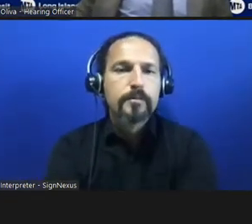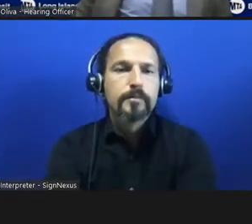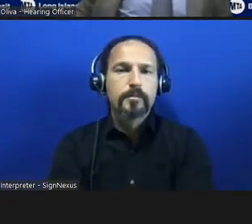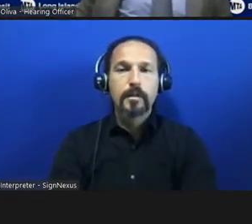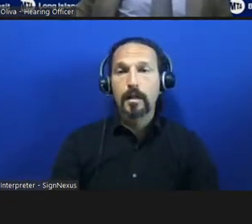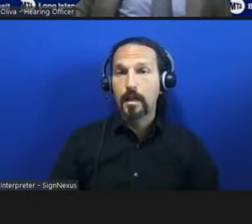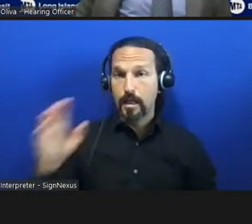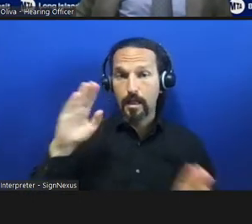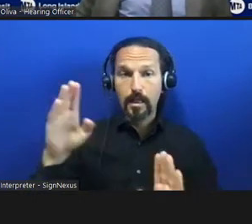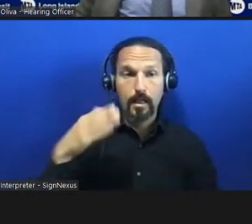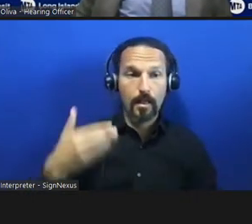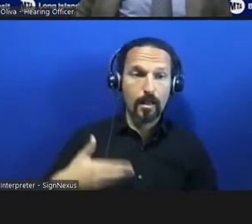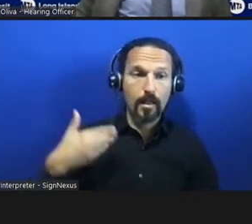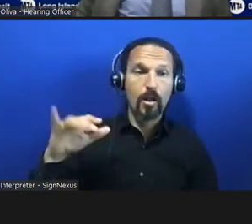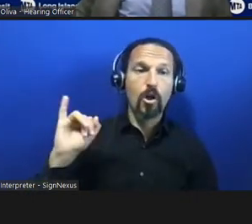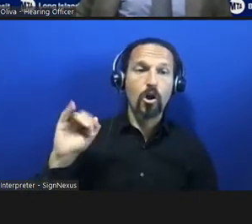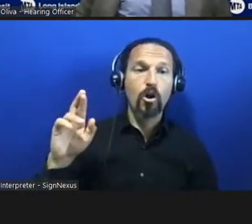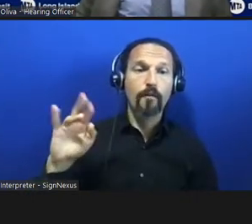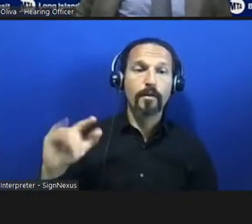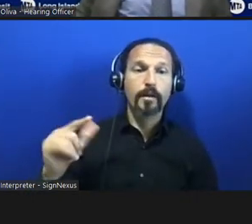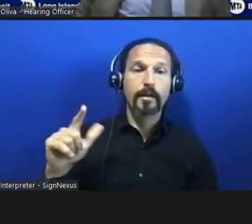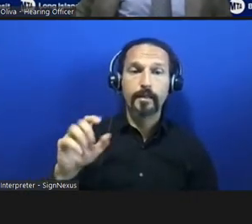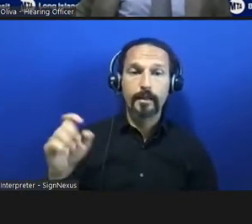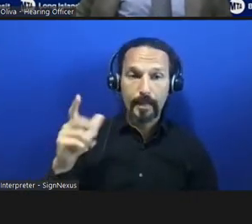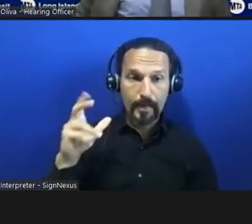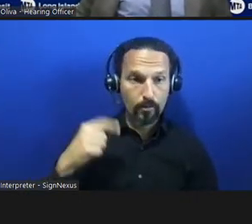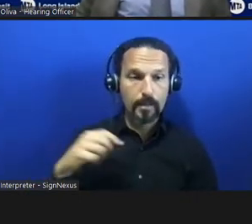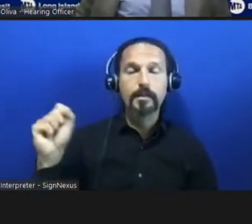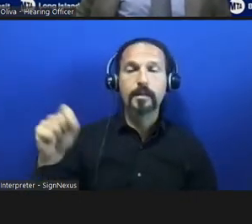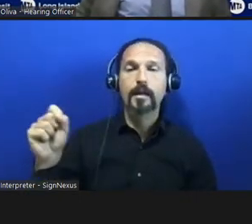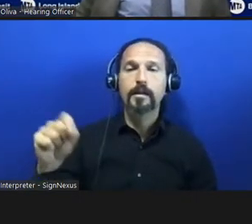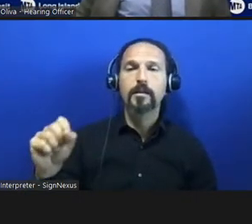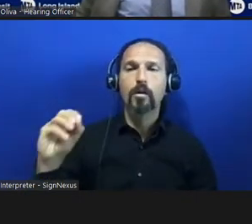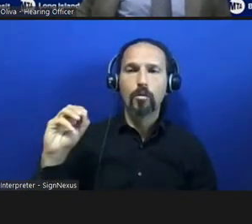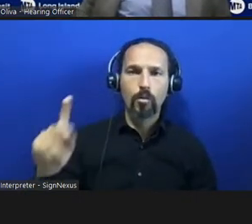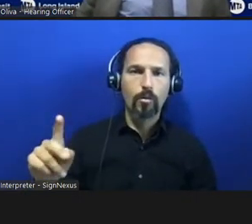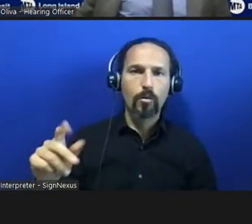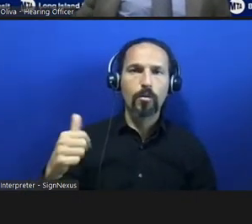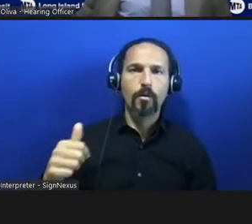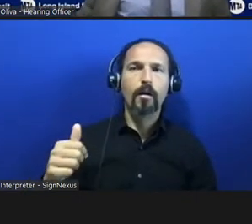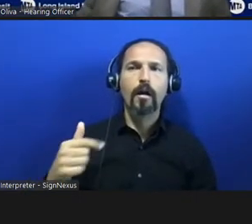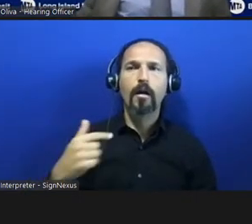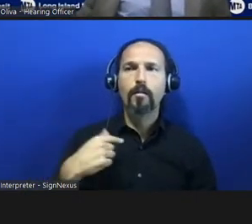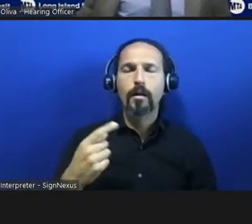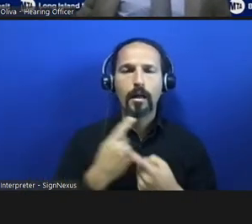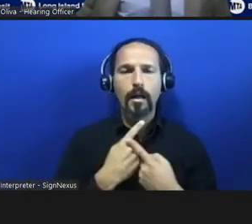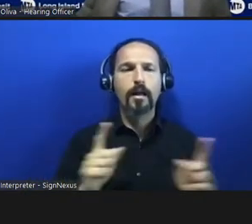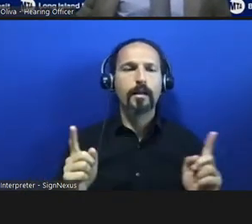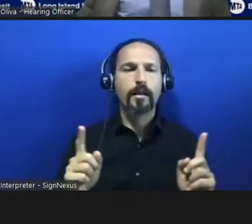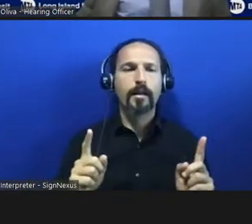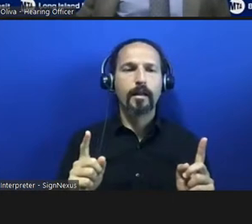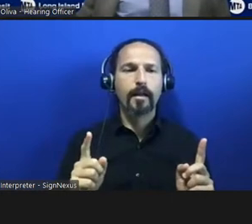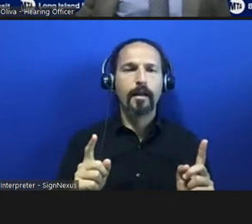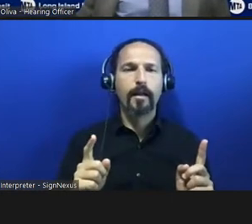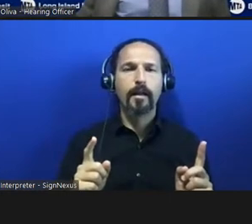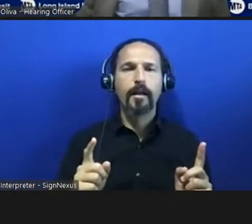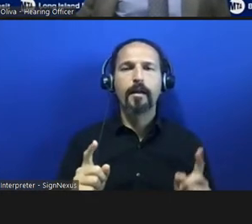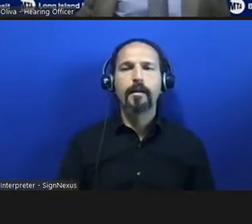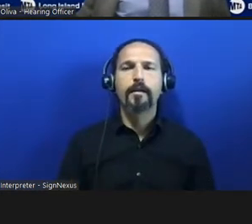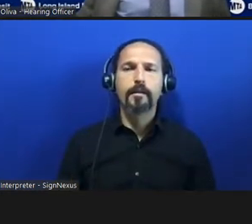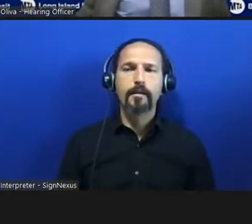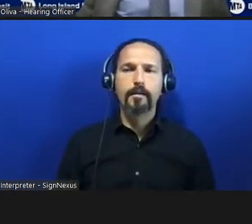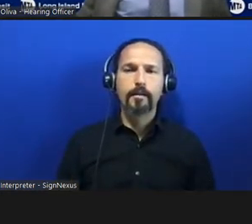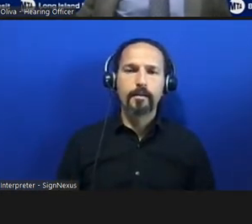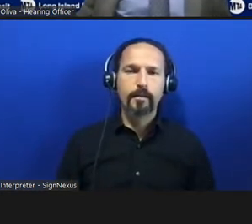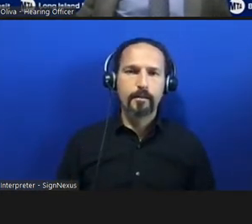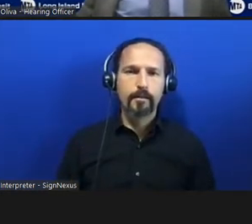hi this is Irving Lee can you hear me yes we can okay I just want to say that um Let me let me get my act together because